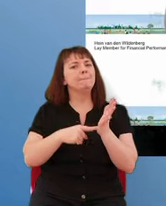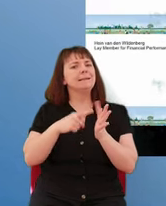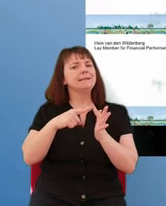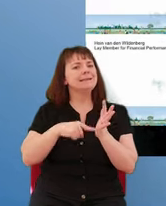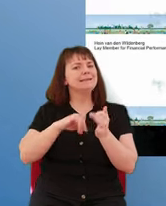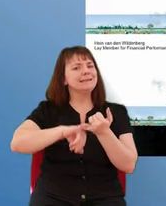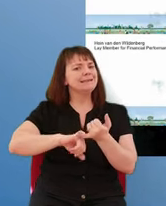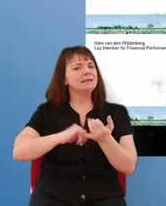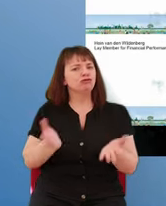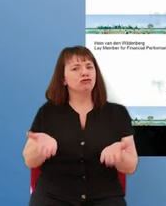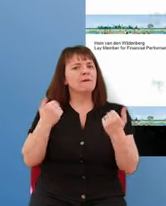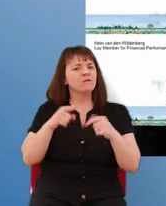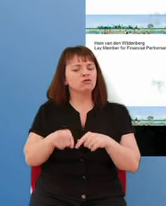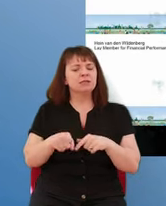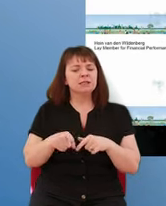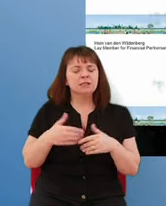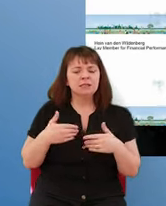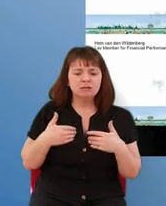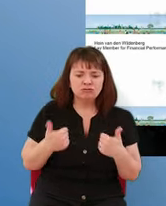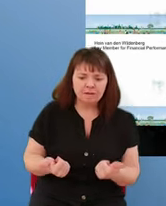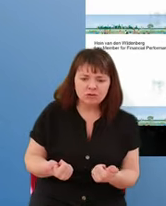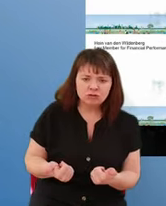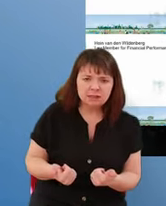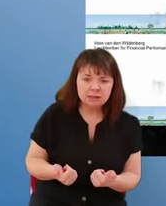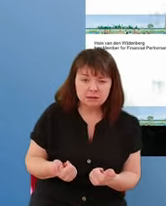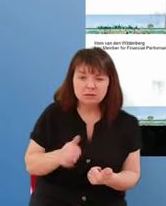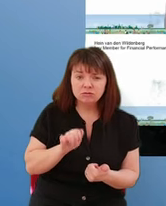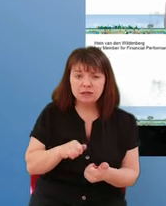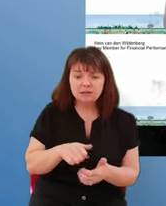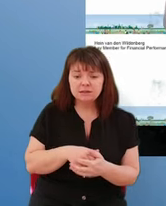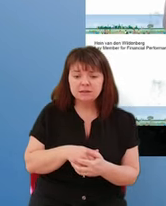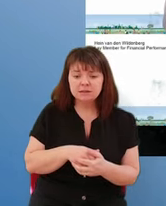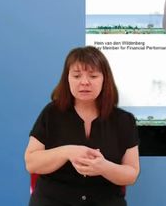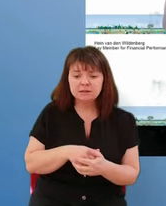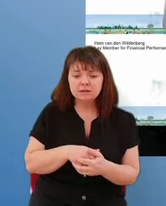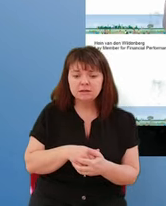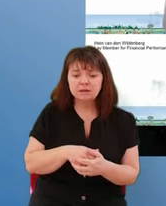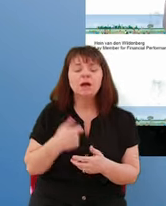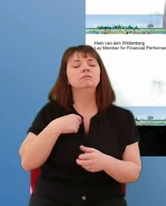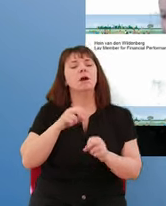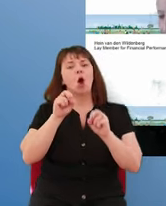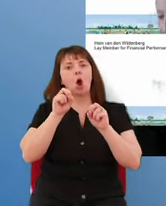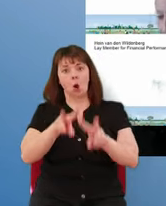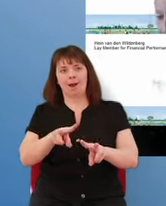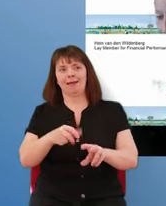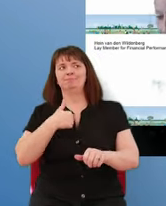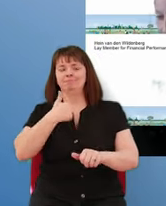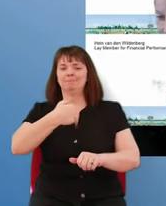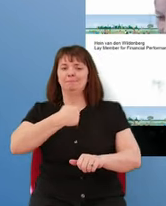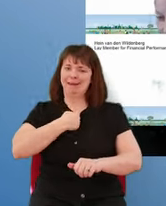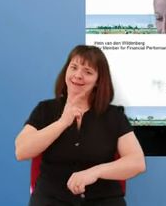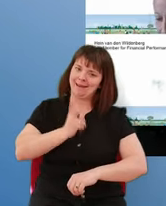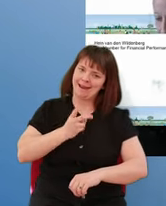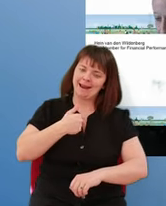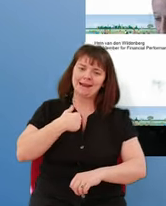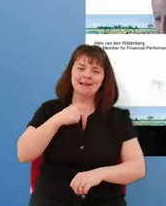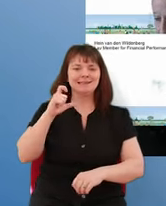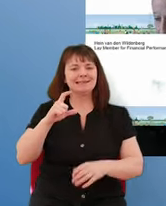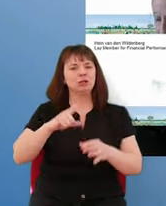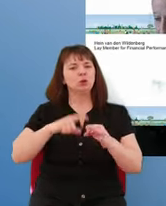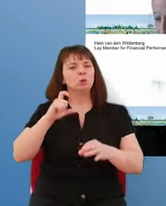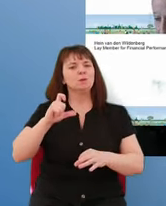Okay, I think it's me again. If it's the CQC report, I'll probably just need to open those reports to start with.